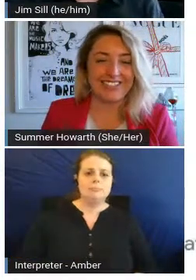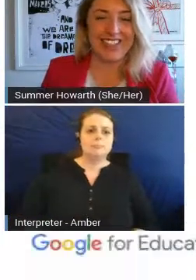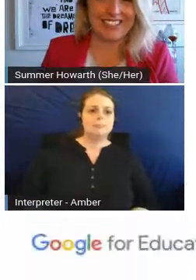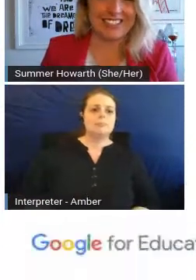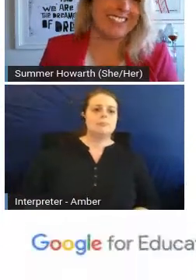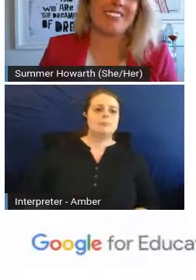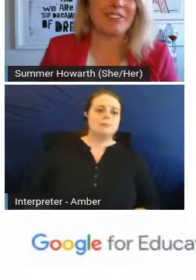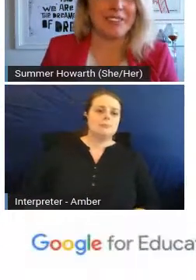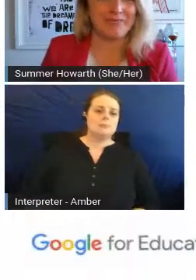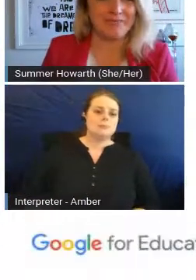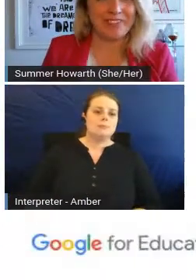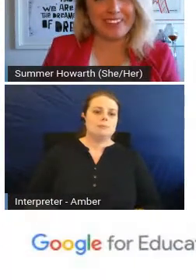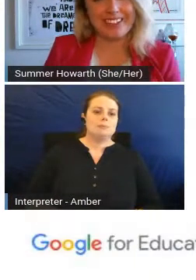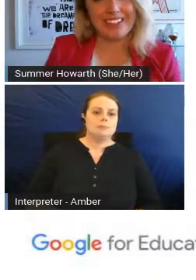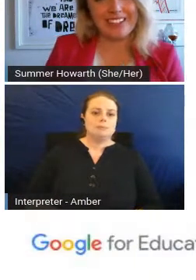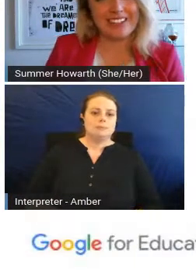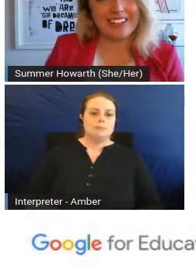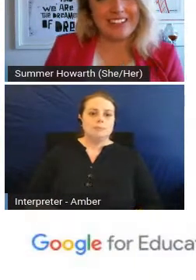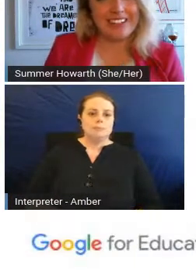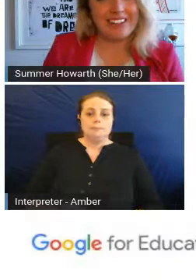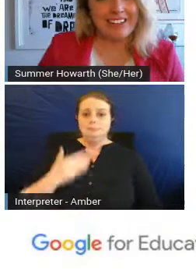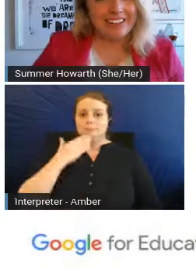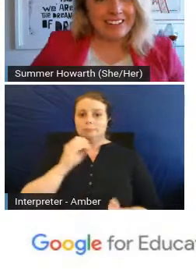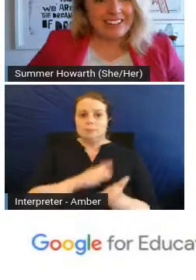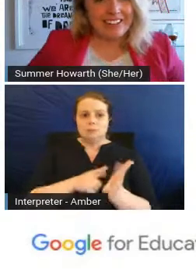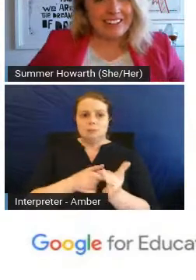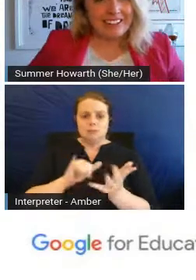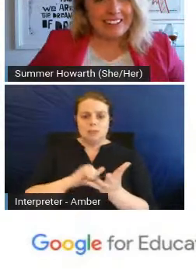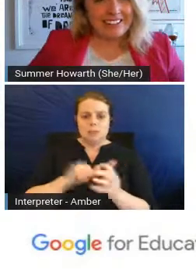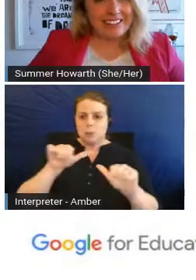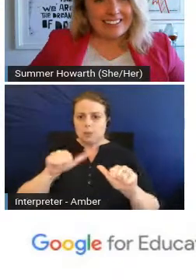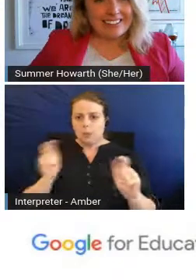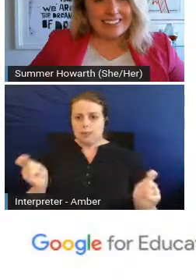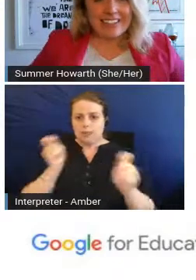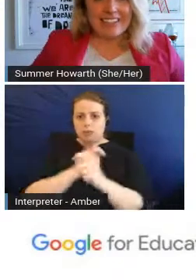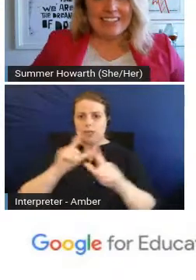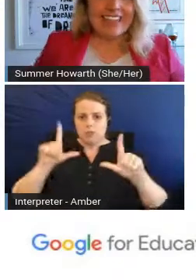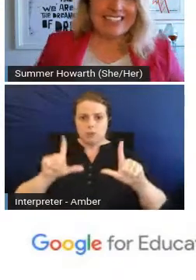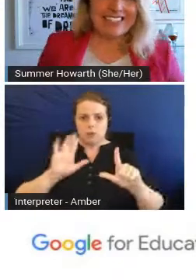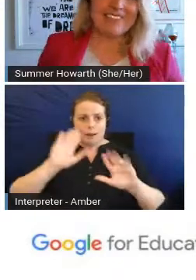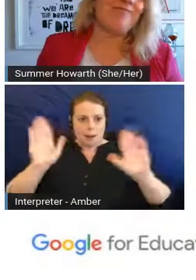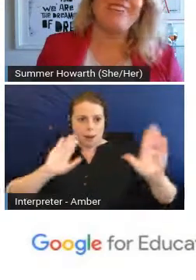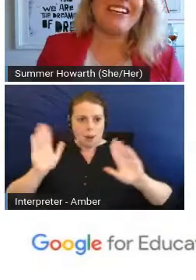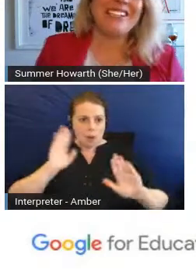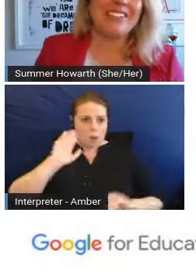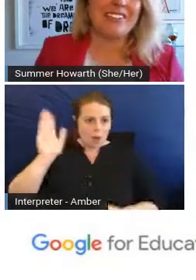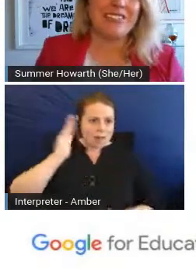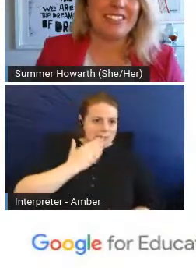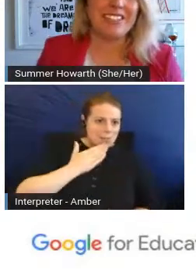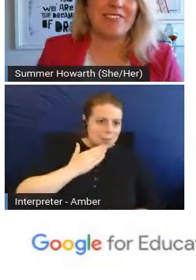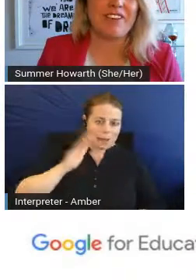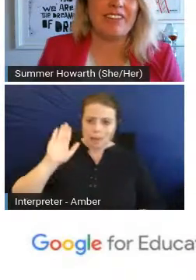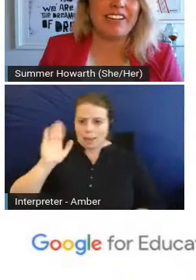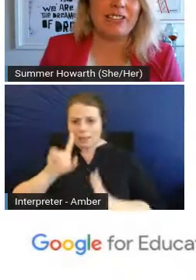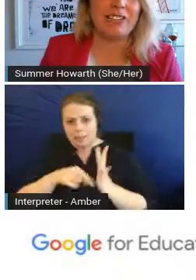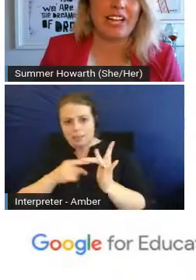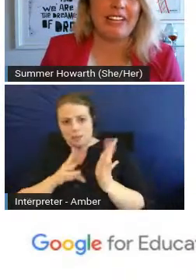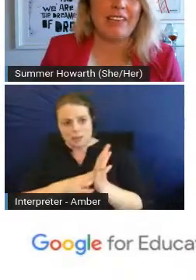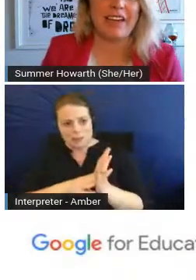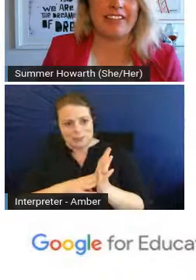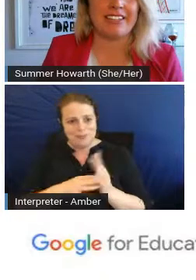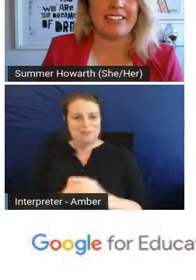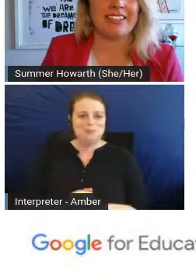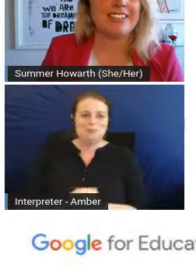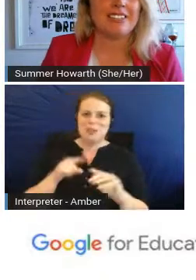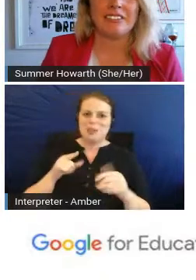Thanks for that, Chris. All right, let me just switch over the screen. Hello, everyone. Hi, Summer. Hey, Jim. Hi. Hey, And Jim. hi, This Amber. is very cool. I